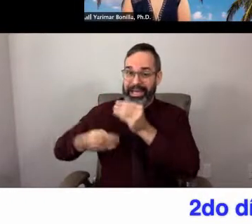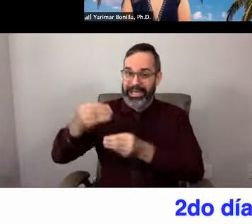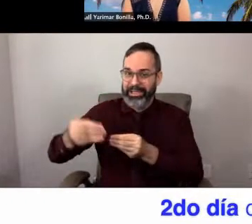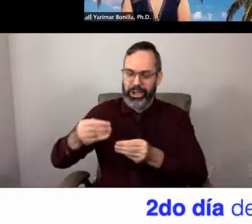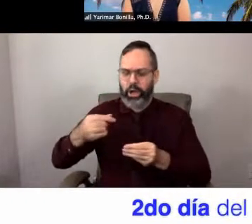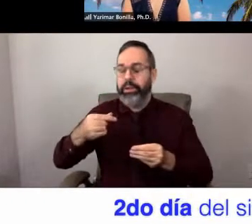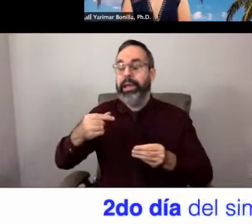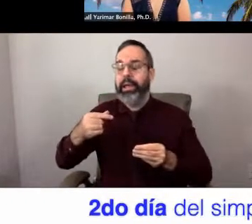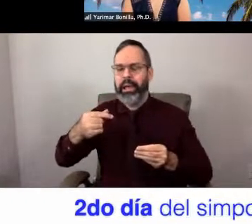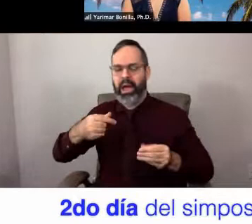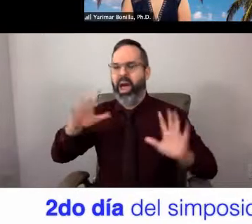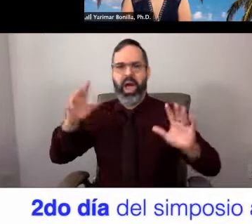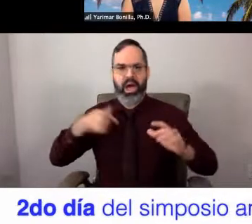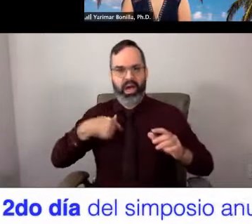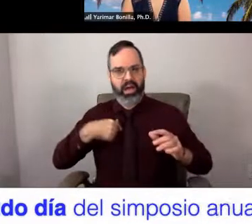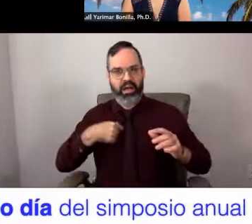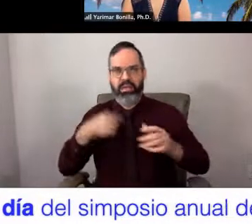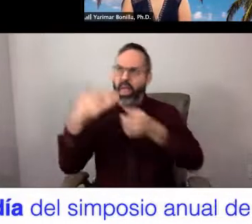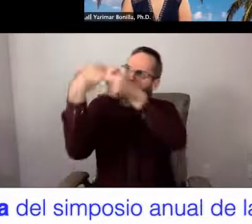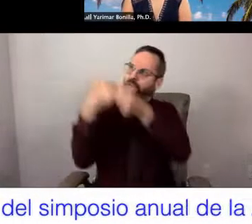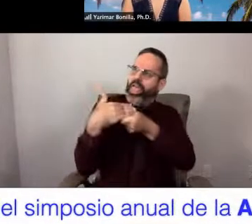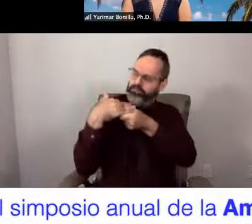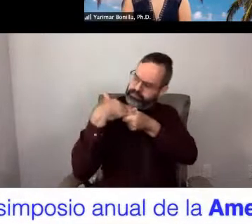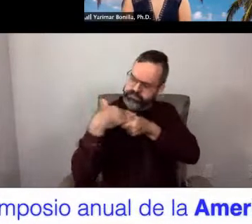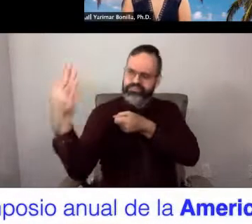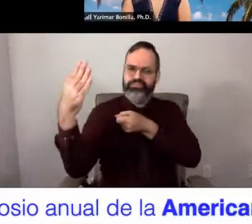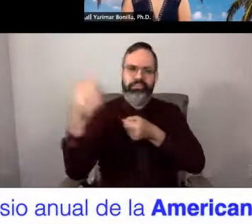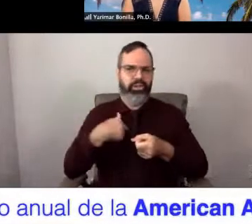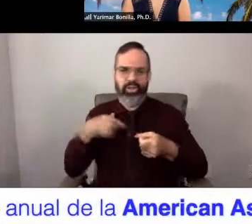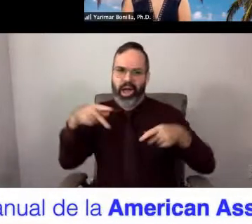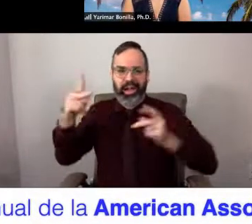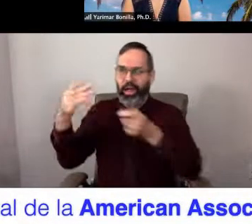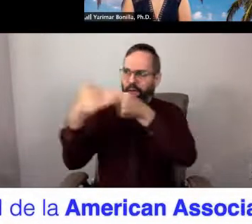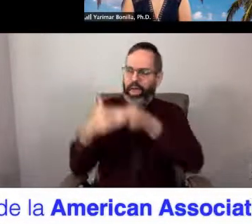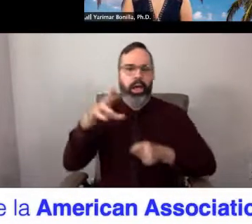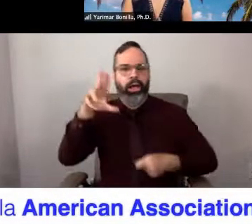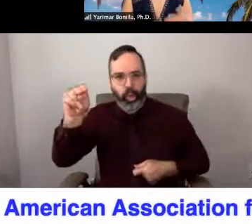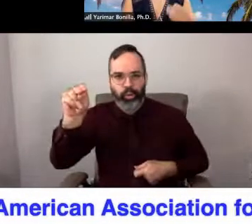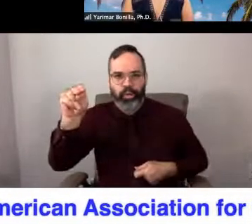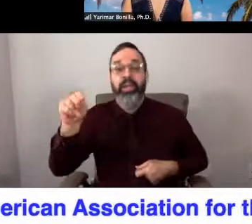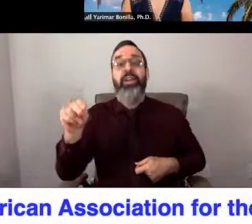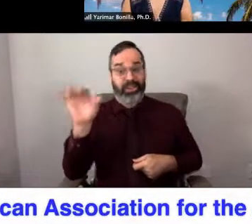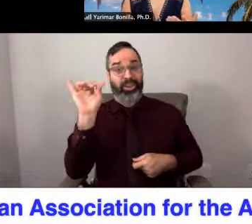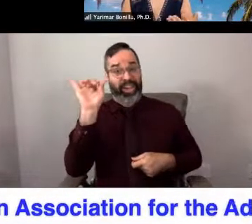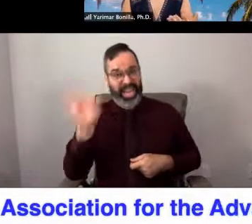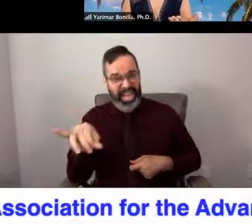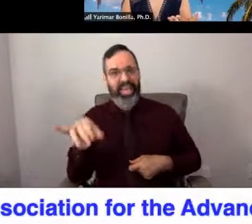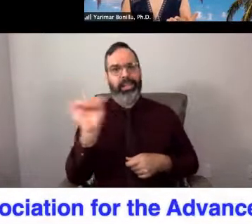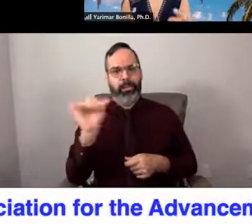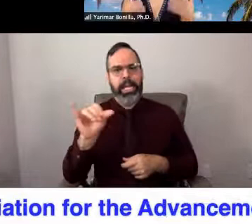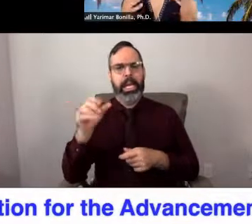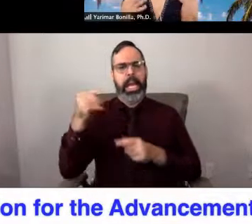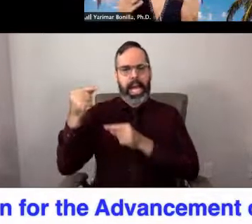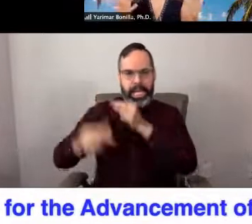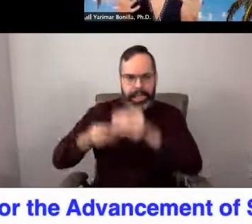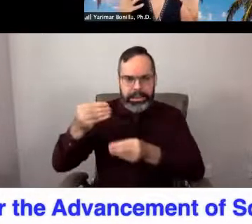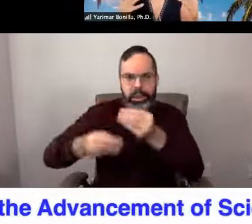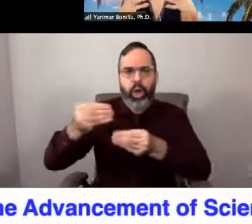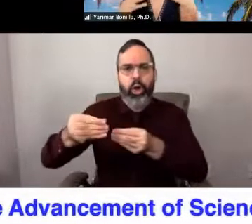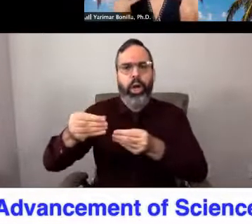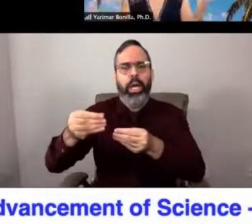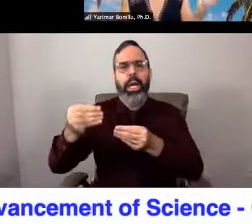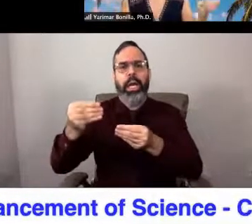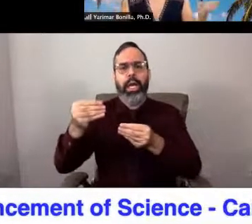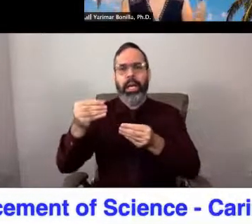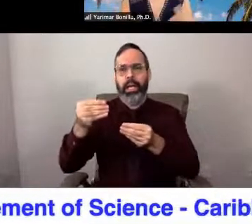And so I think it's unclear what this generation that is also the generación of the